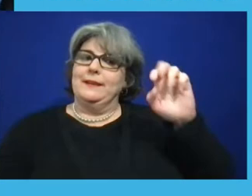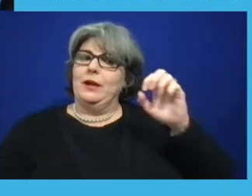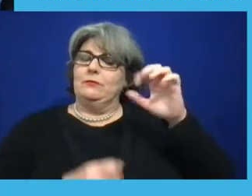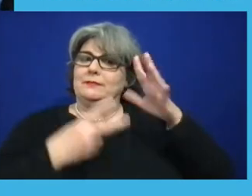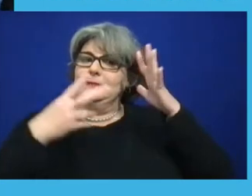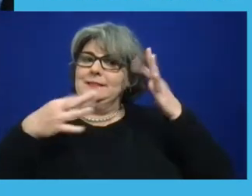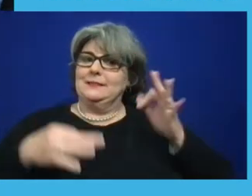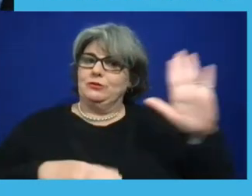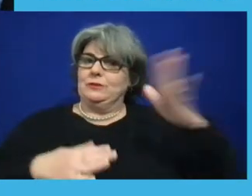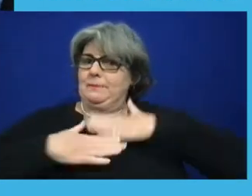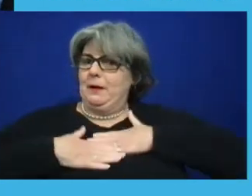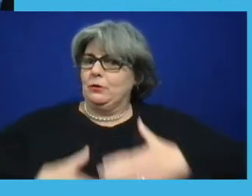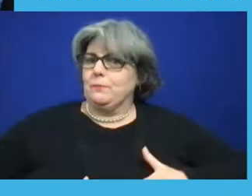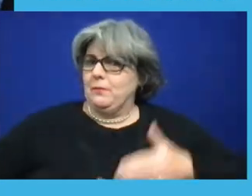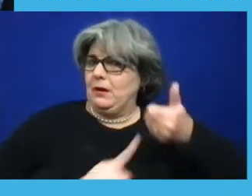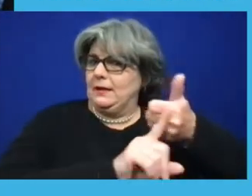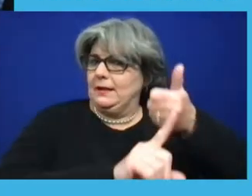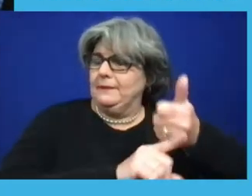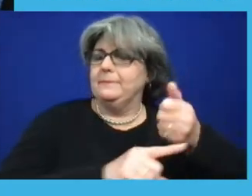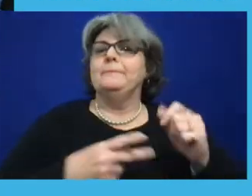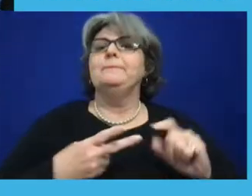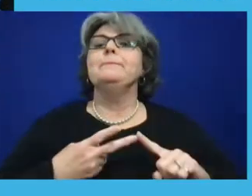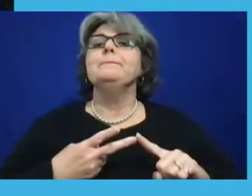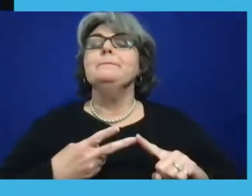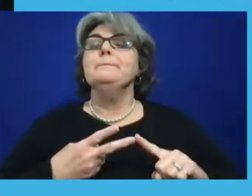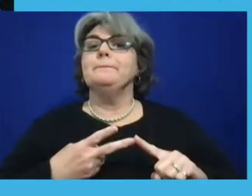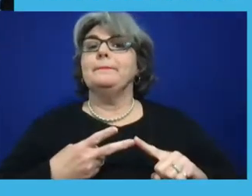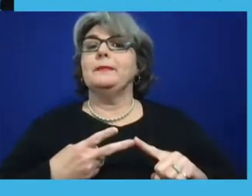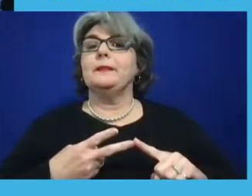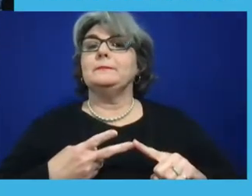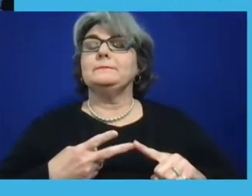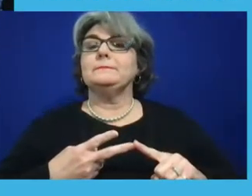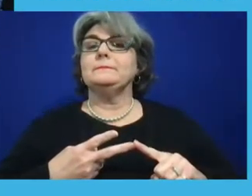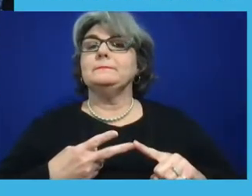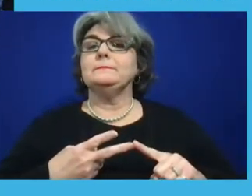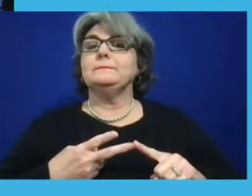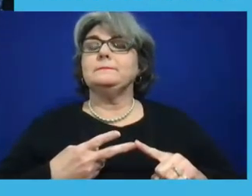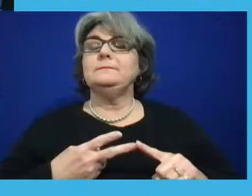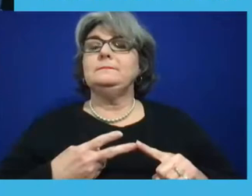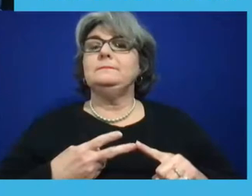for a woman's right to make her own health care decisions.